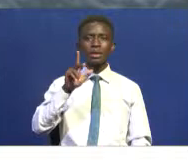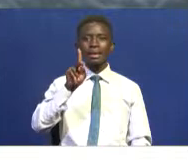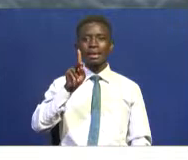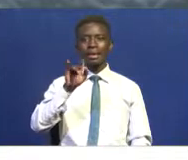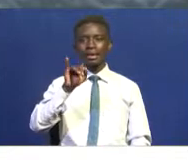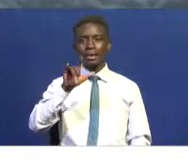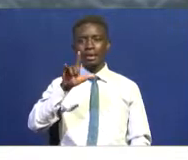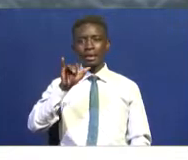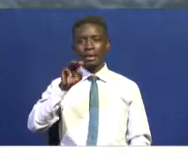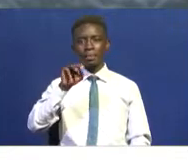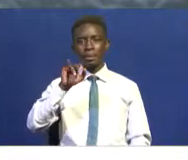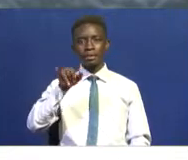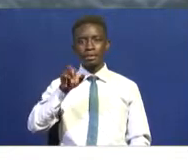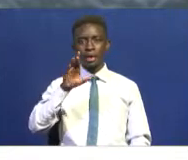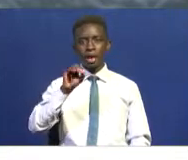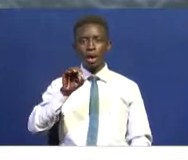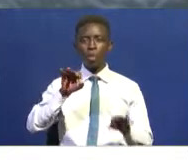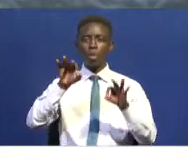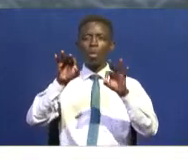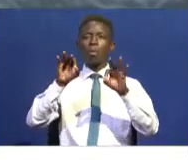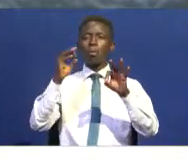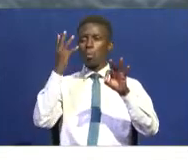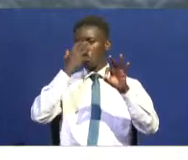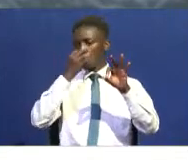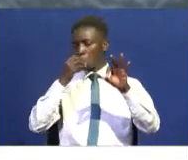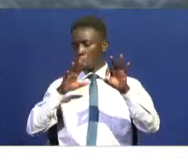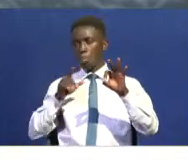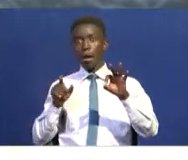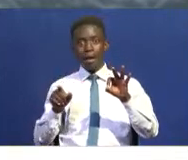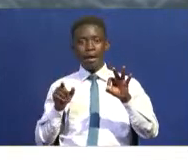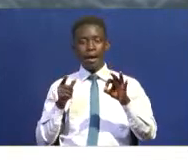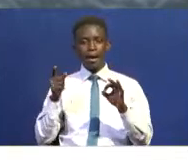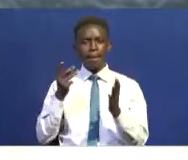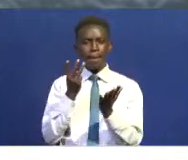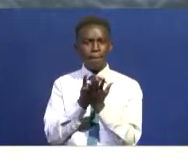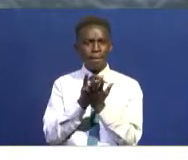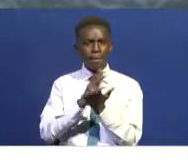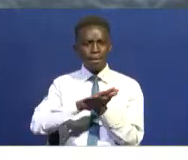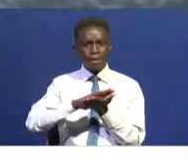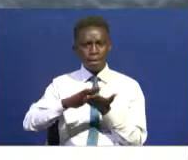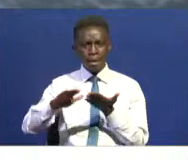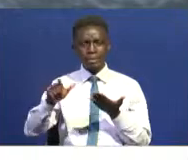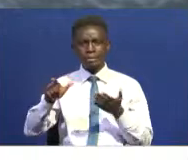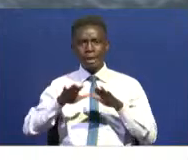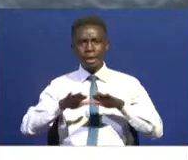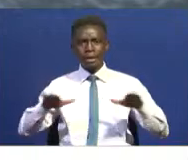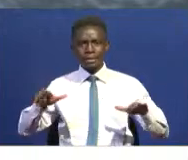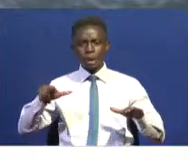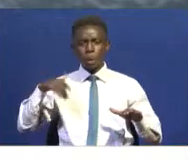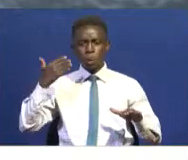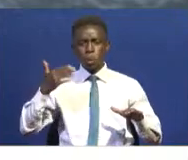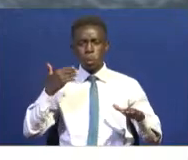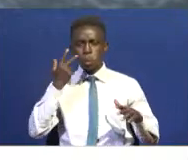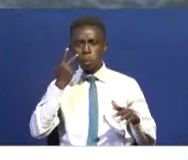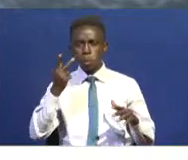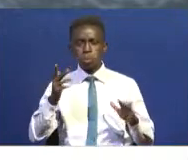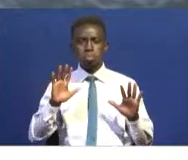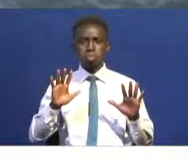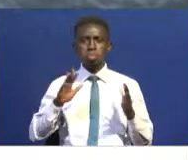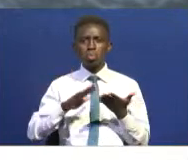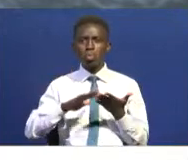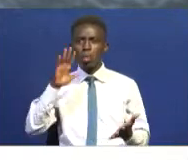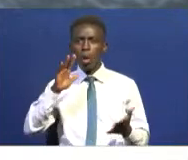an overlooked secret in enchanting swamps. This wetlands, often overshadowed by the park's more famous